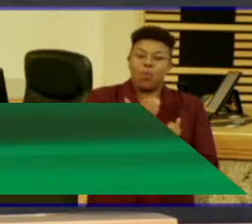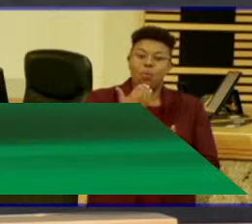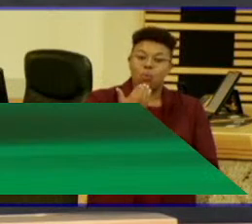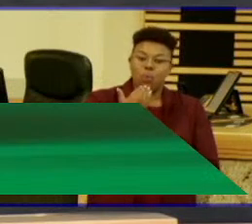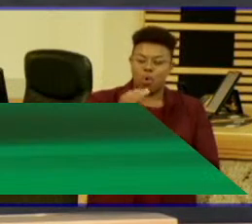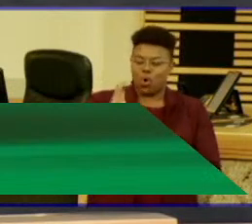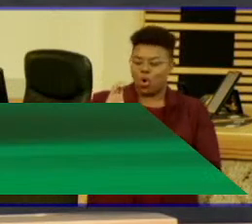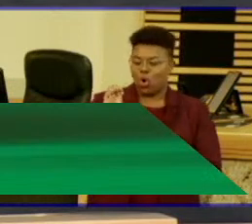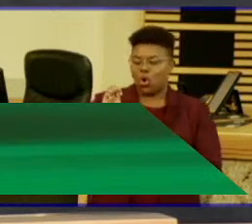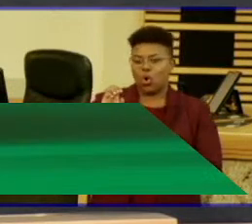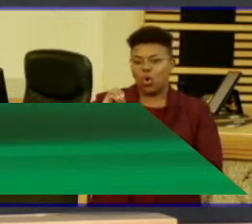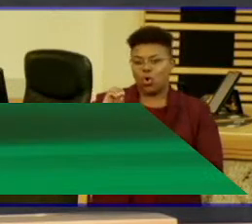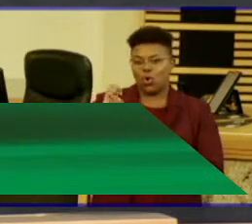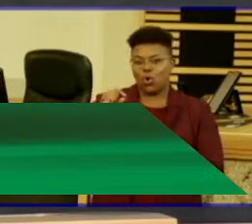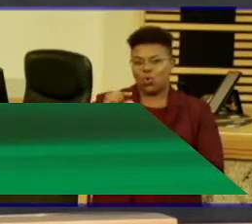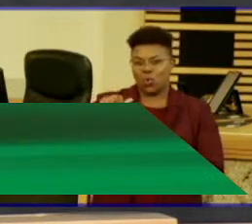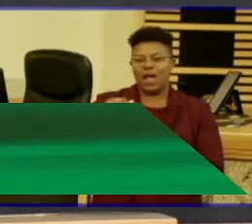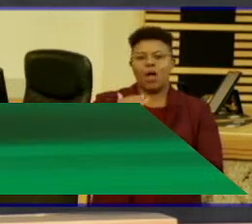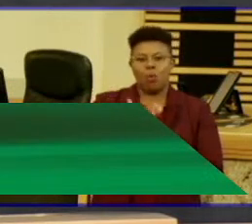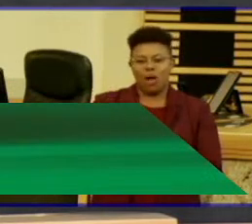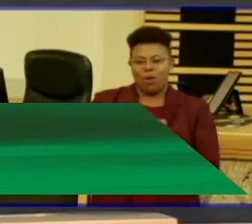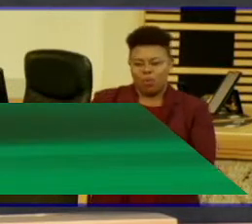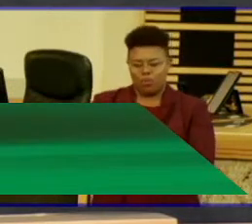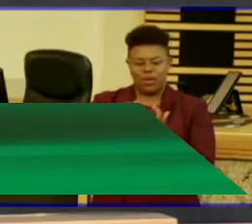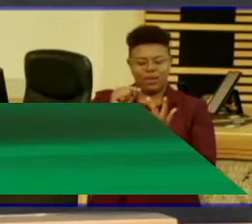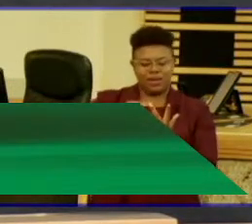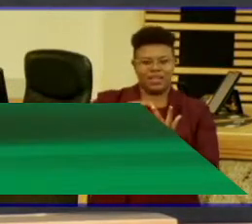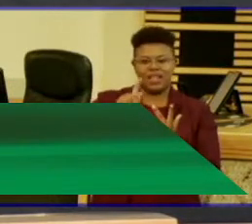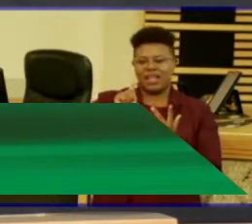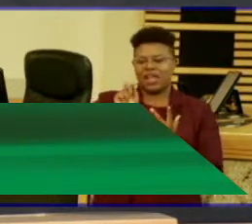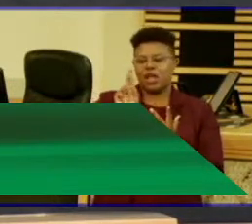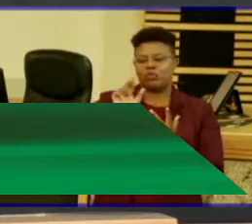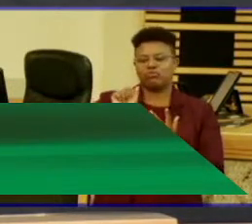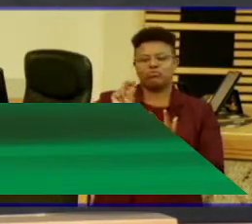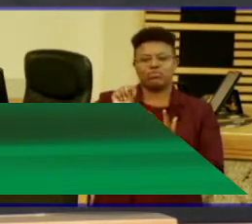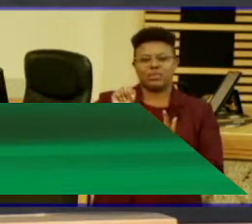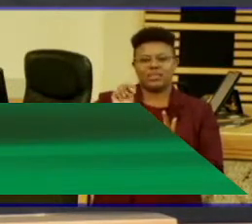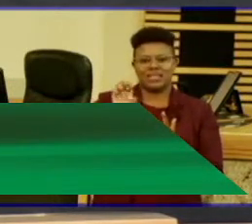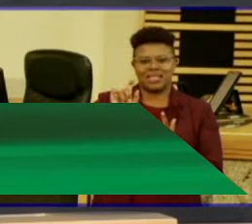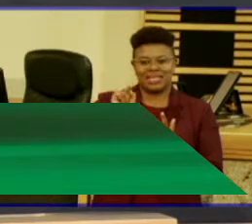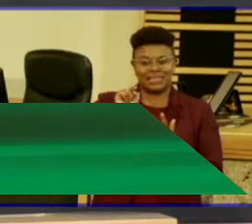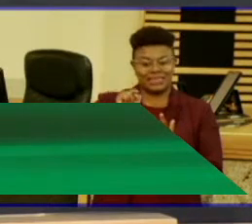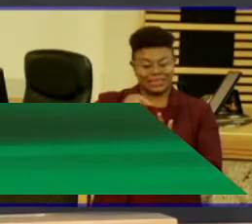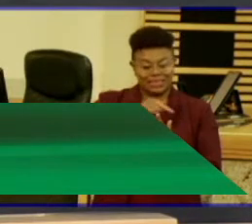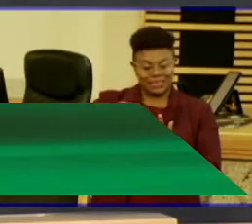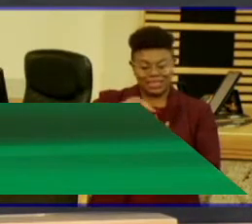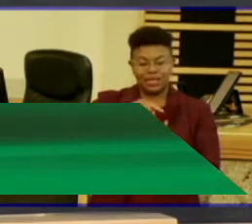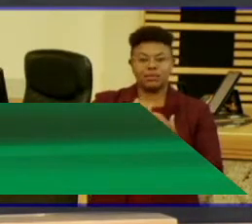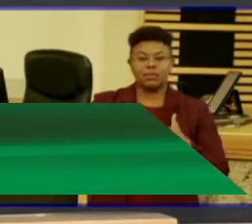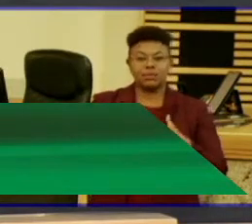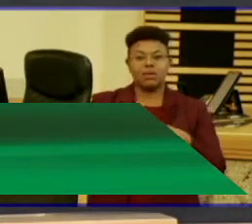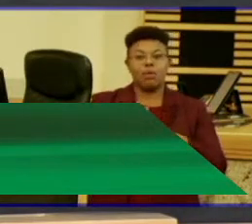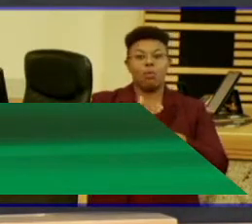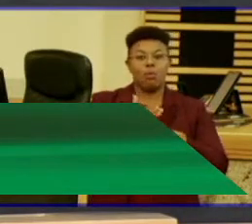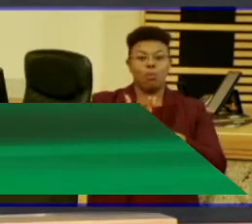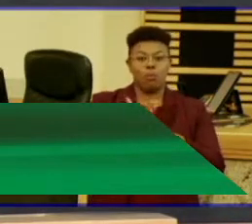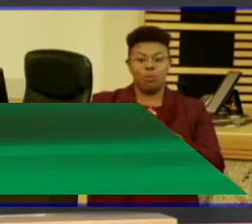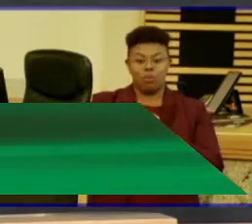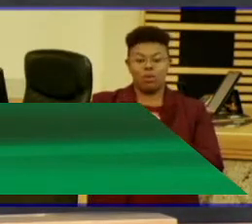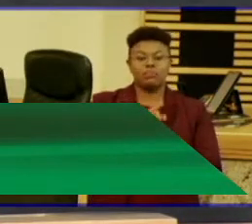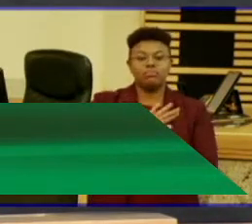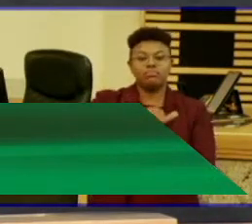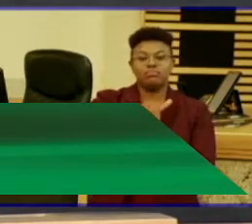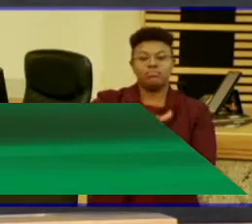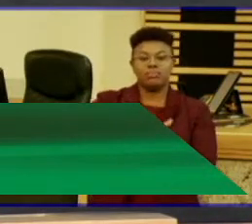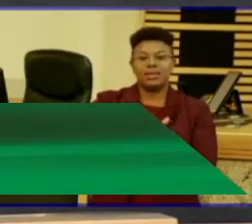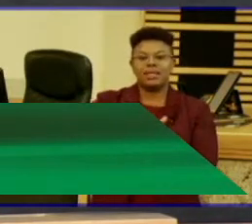Transnet, which will anchor the project. The construction of this infrastructure will catalyze the development of a gas industry in the province